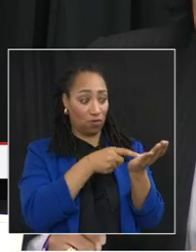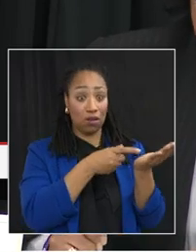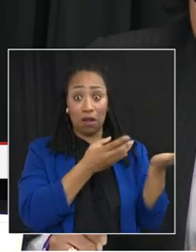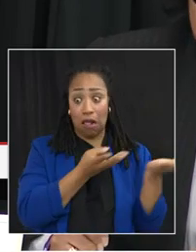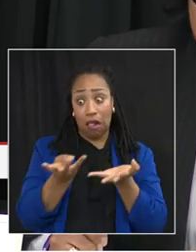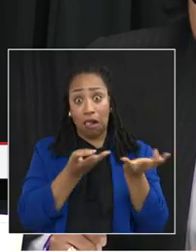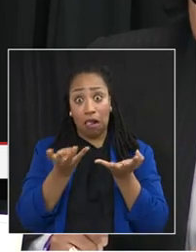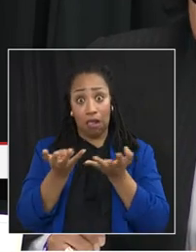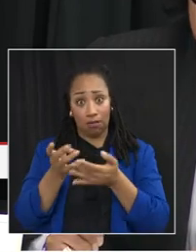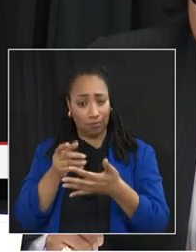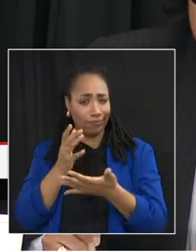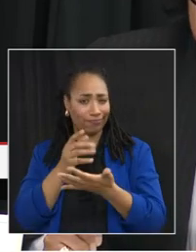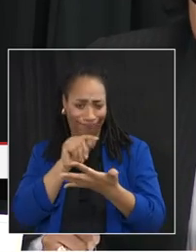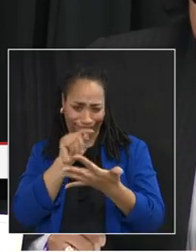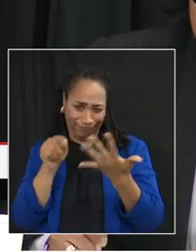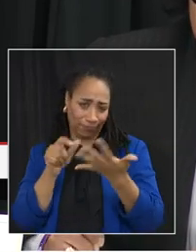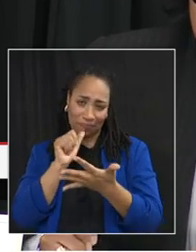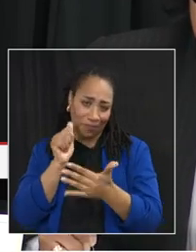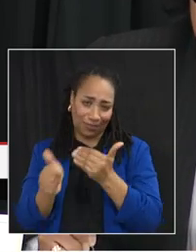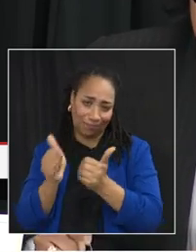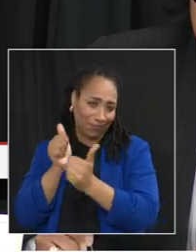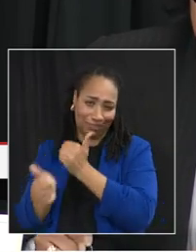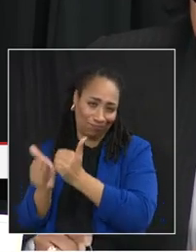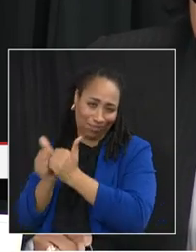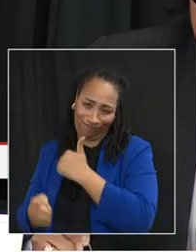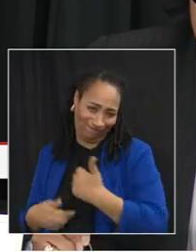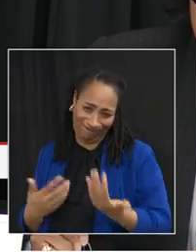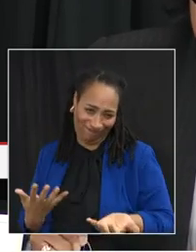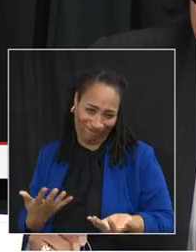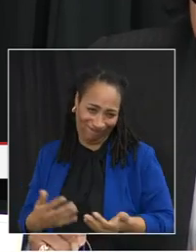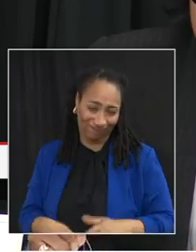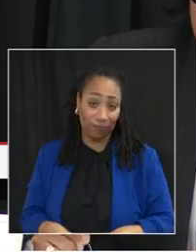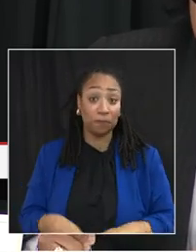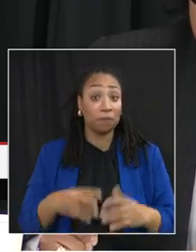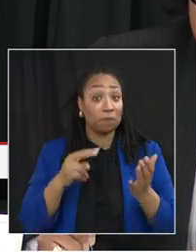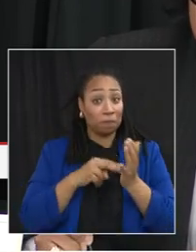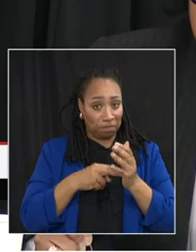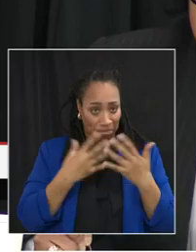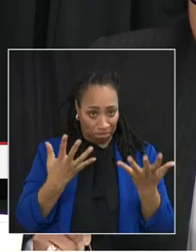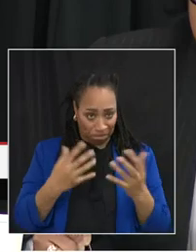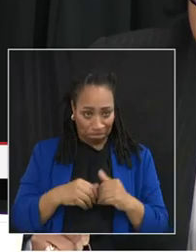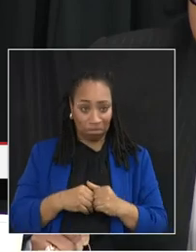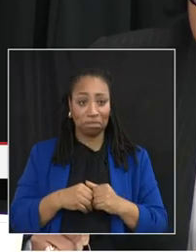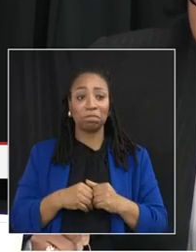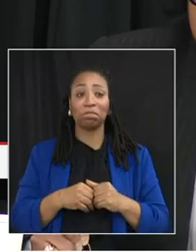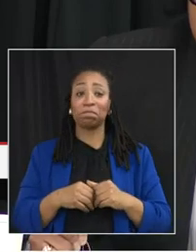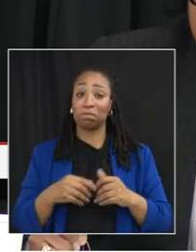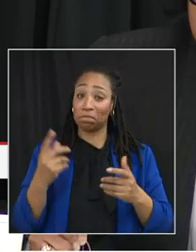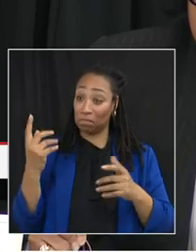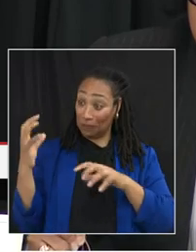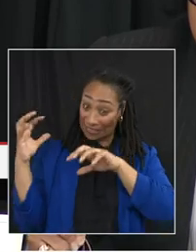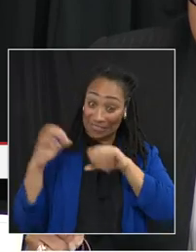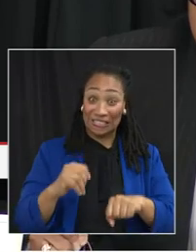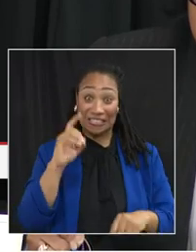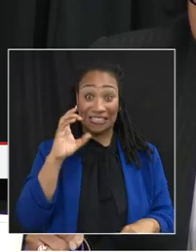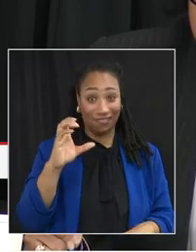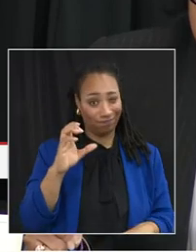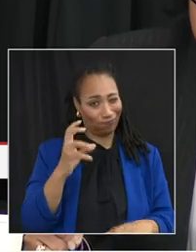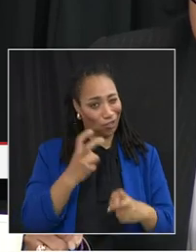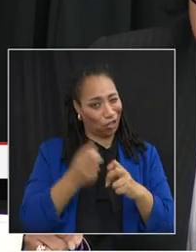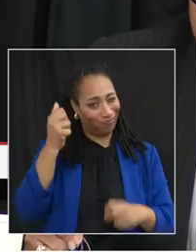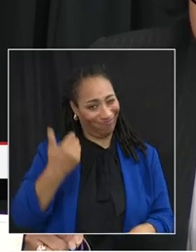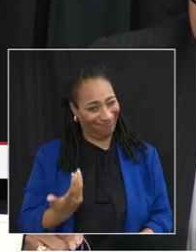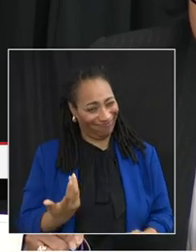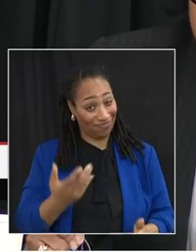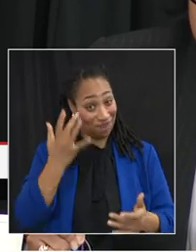the Senate takes 60 votes, not just a simple majority. So that'd be very hard.